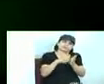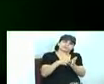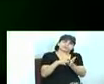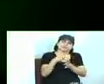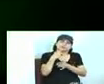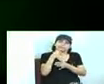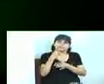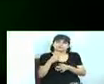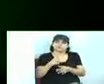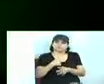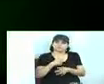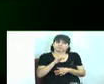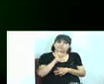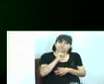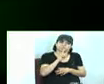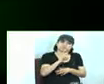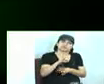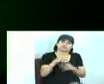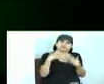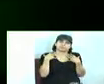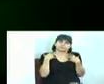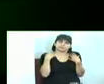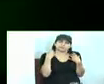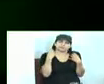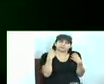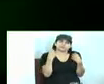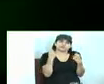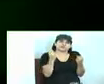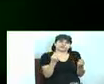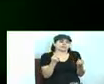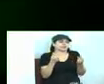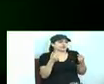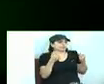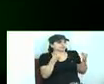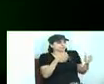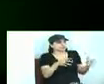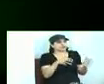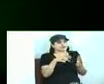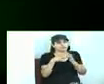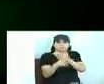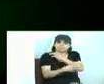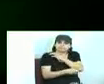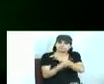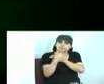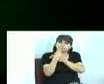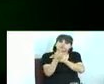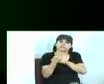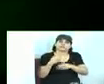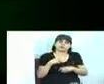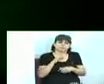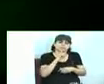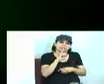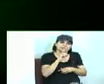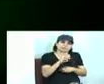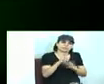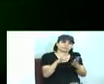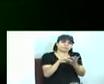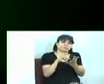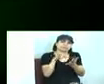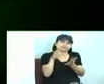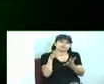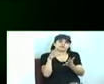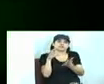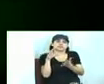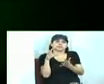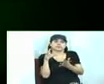the weak say, I am strong. Let the poor say, I